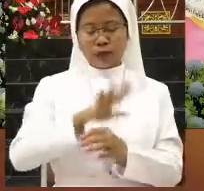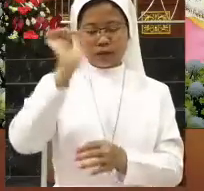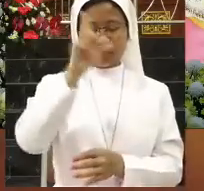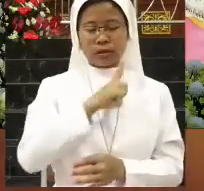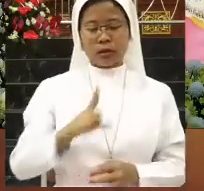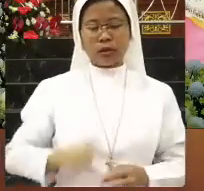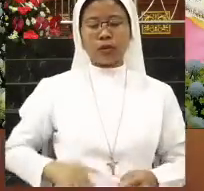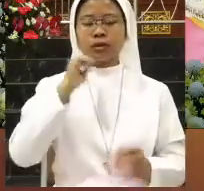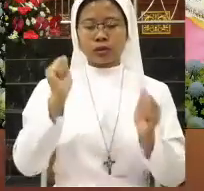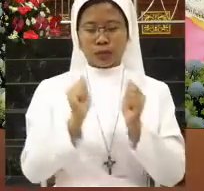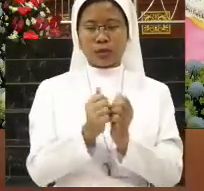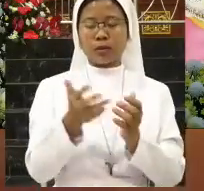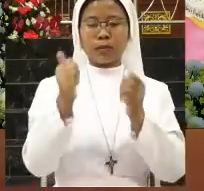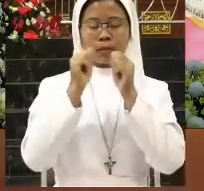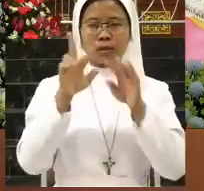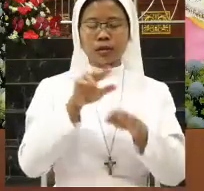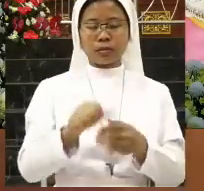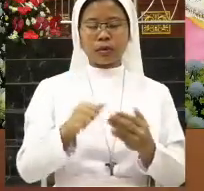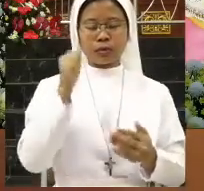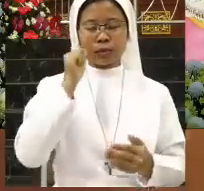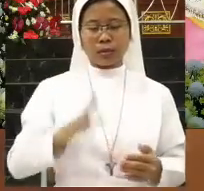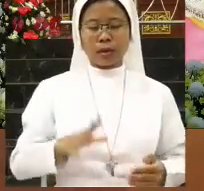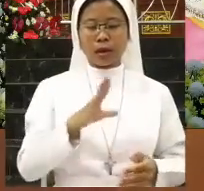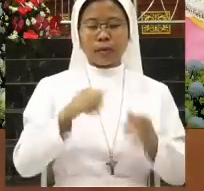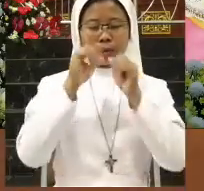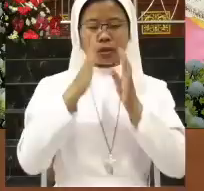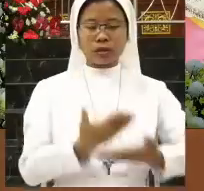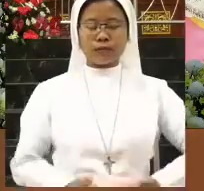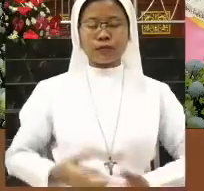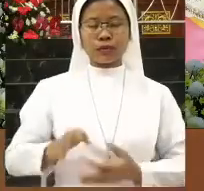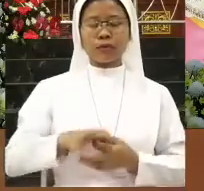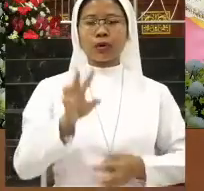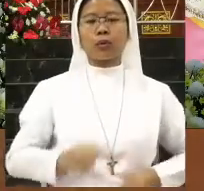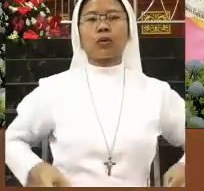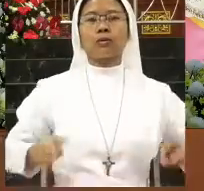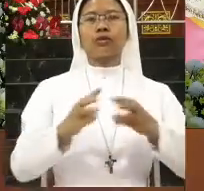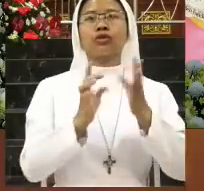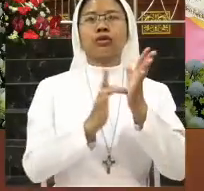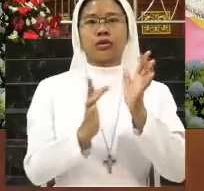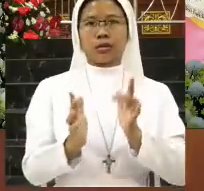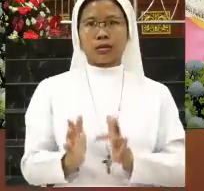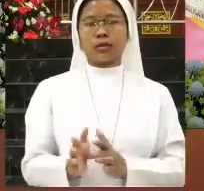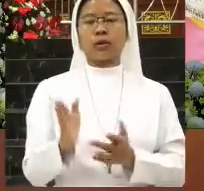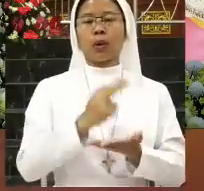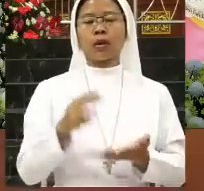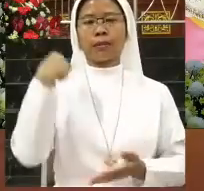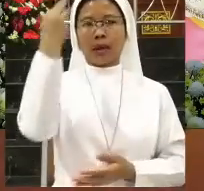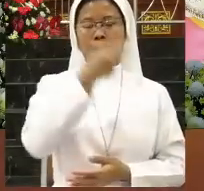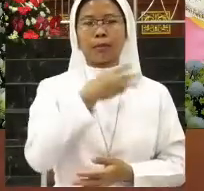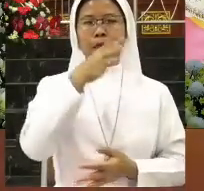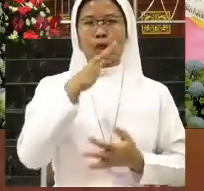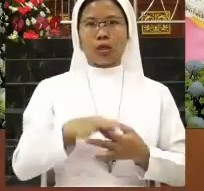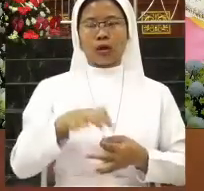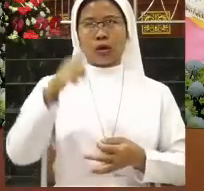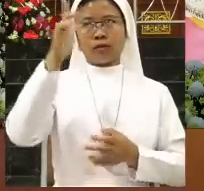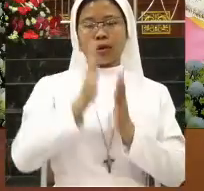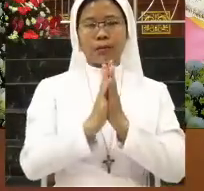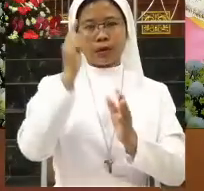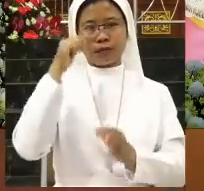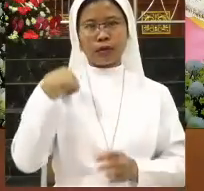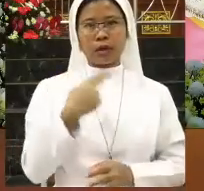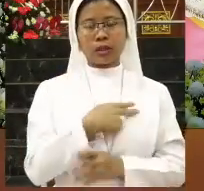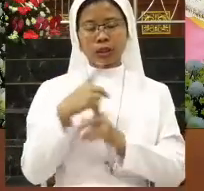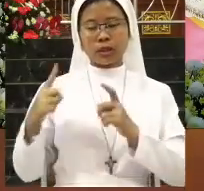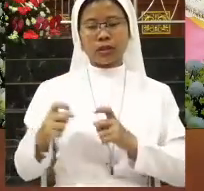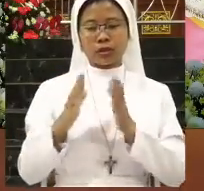you. Blessed are you among women, and blessed is the fruit of your womb, Jesus. Holy Mary, Mother of God, pray